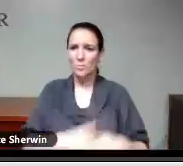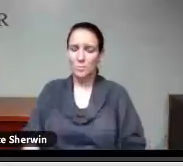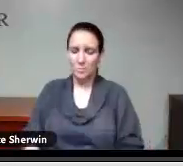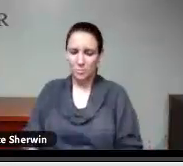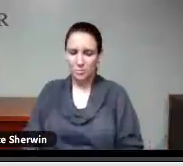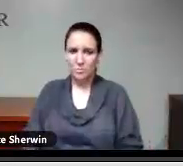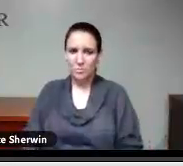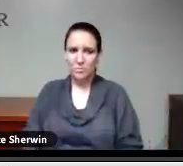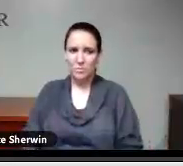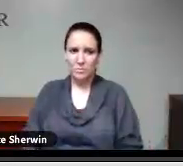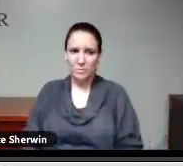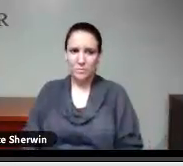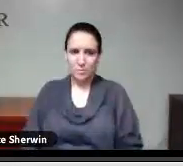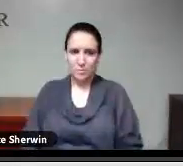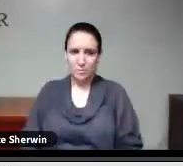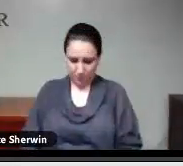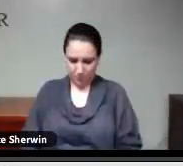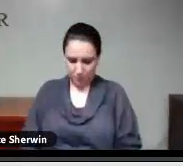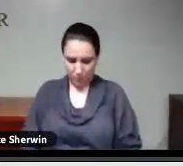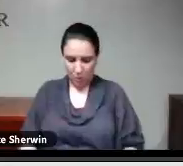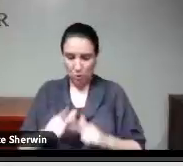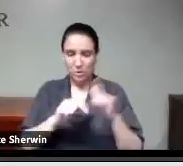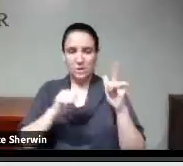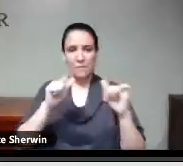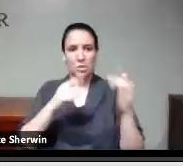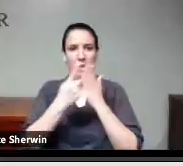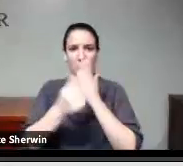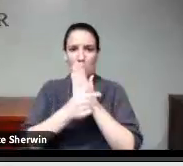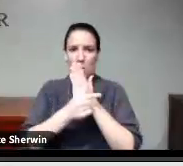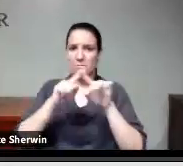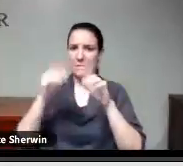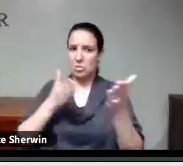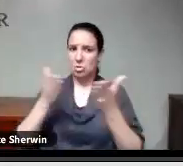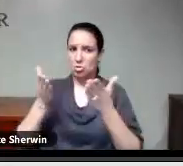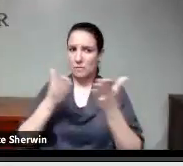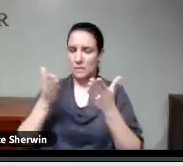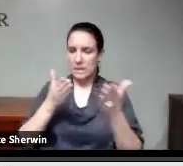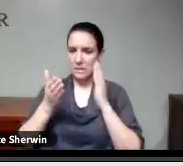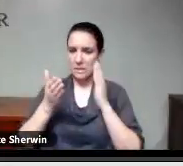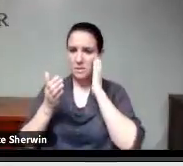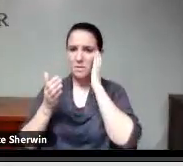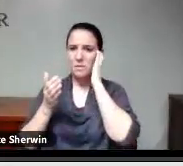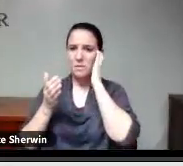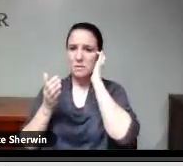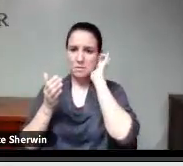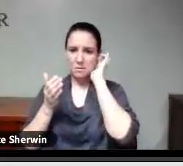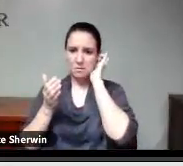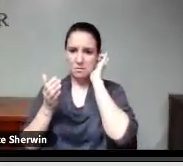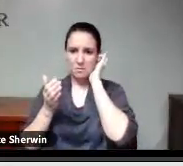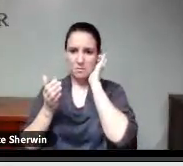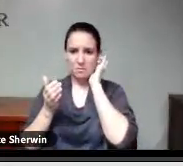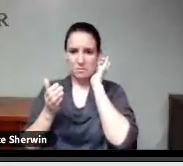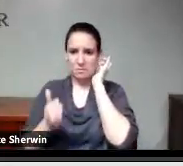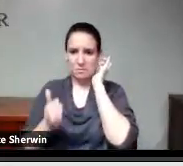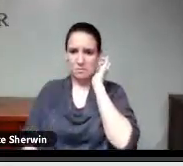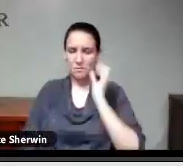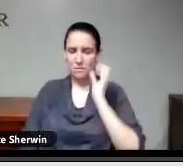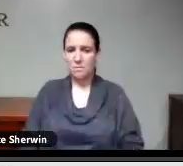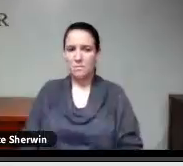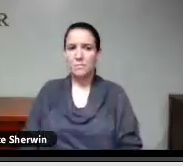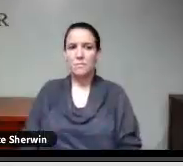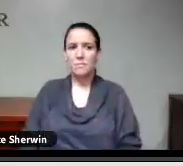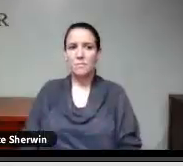So diversity programs and services, and this is where the guidance that I